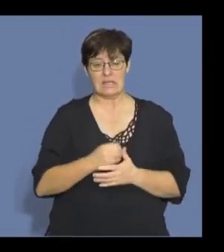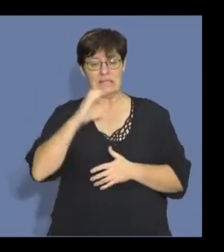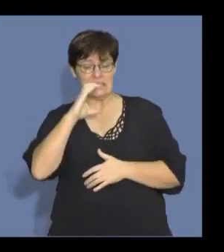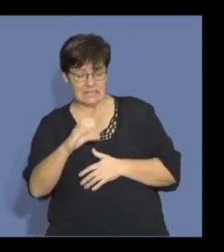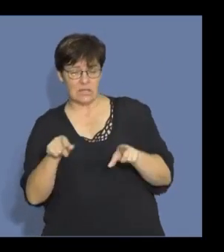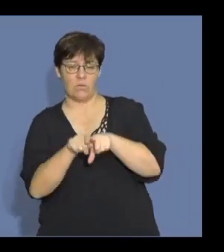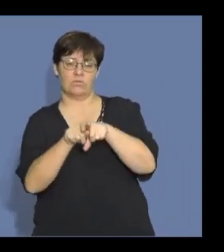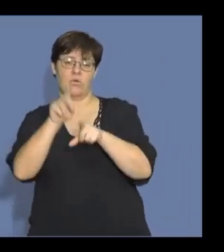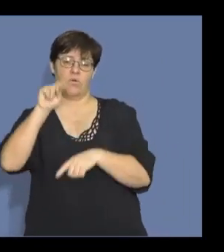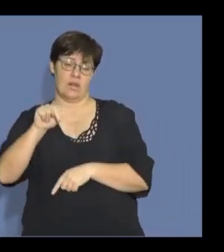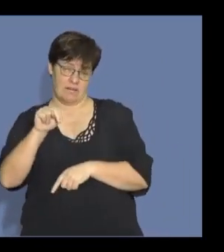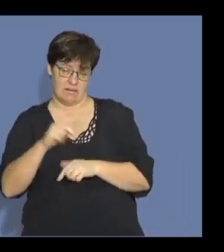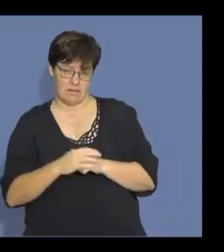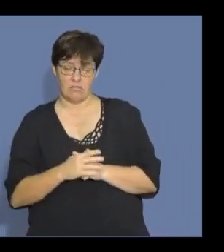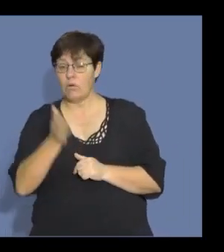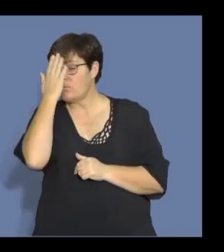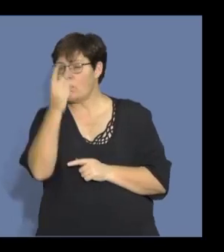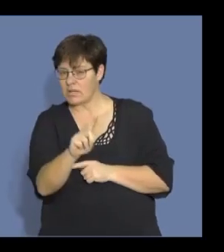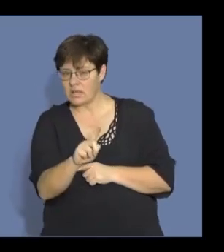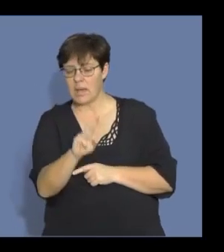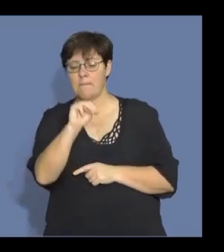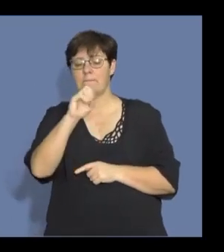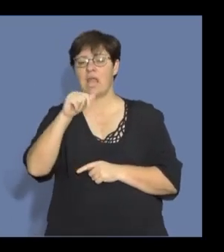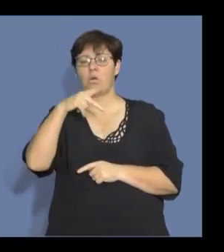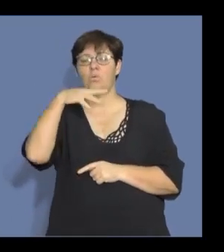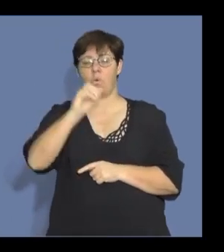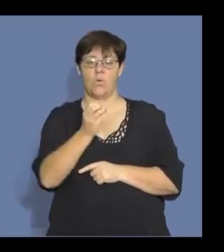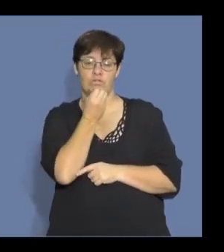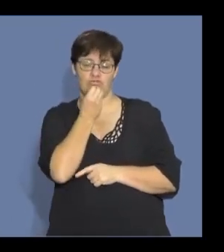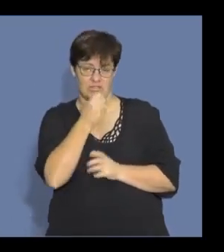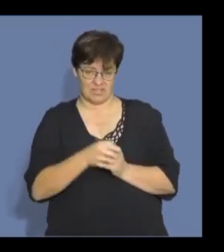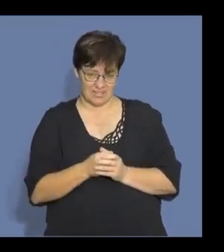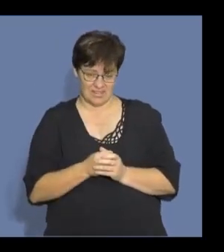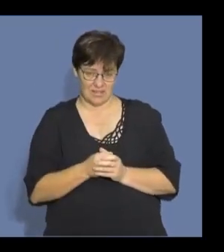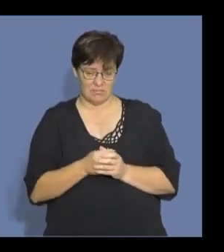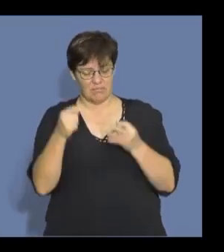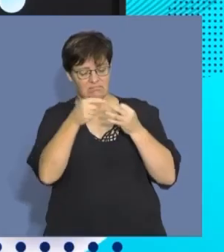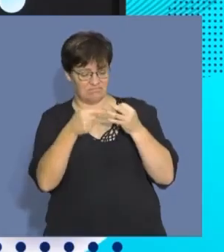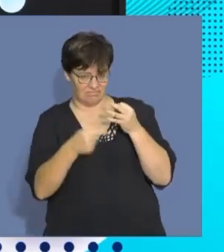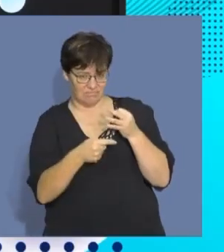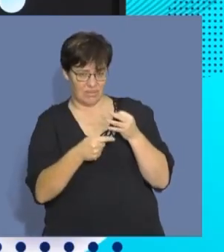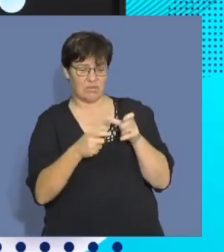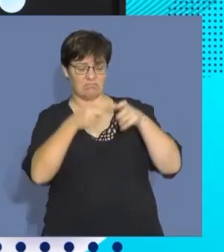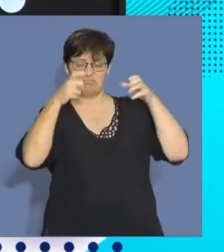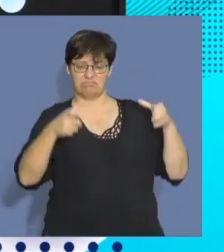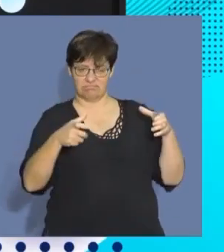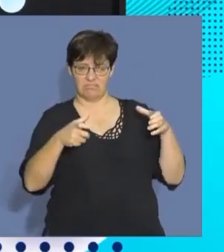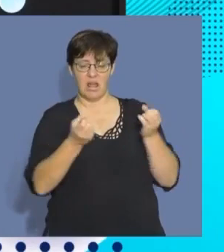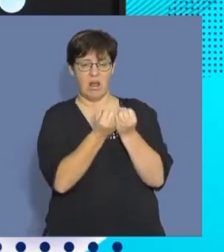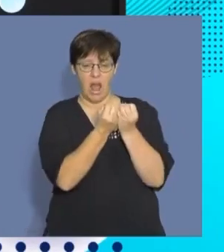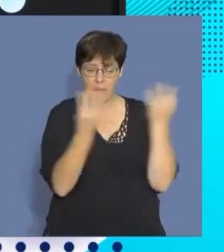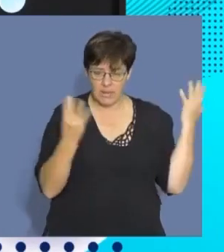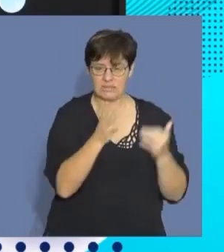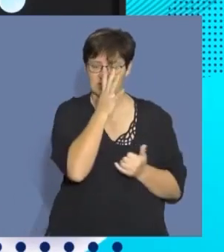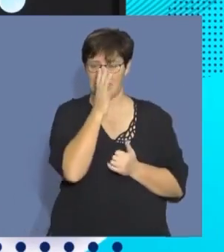and nitrogen. And these are known as your macronutrients. Again, macro in the context of being larger quantities. So